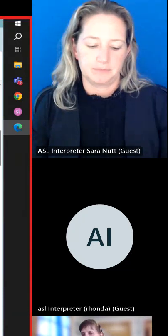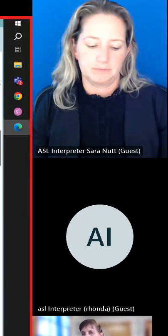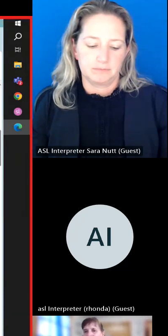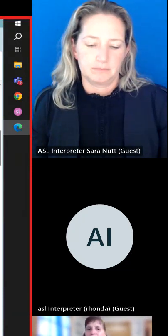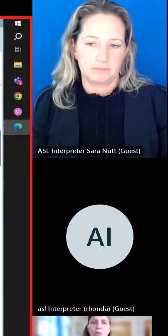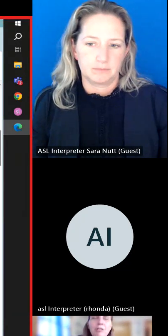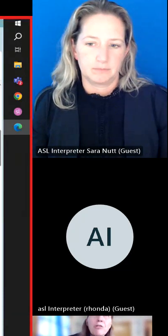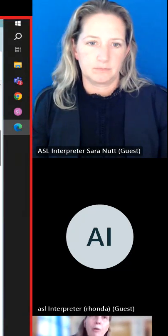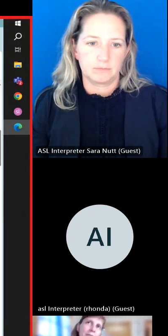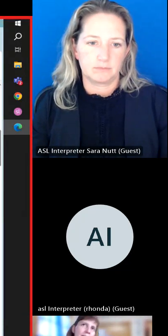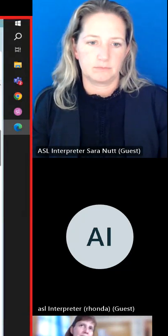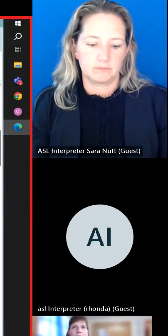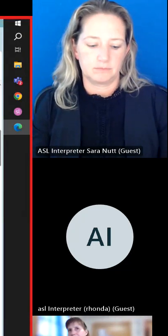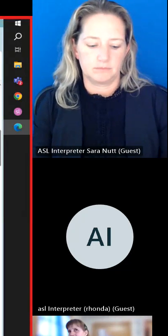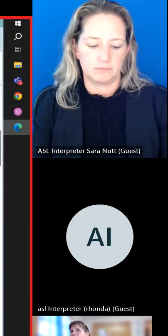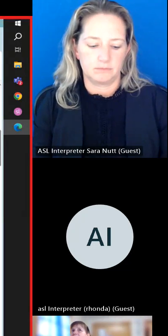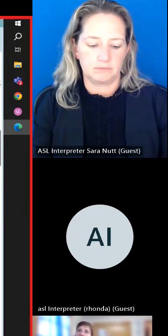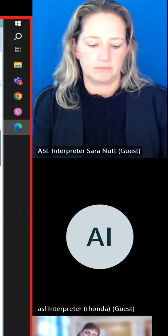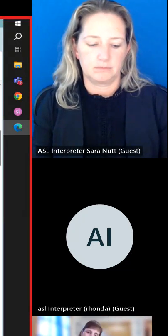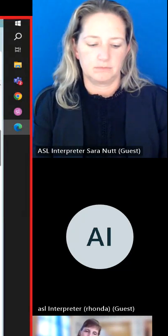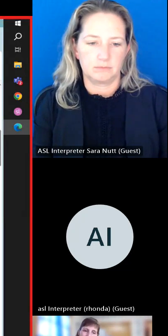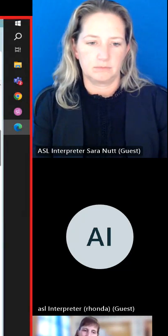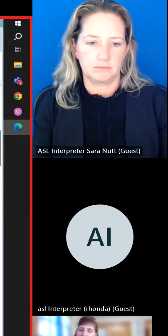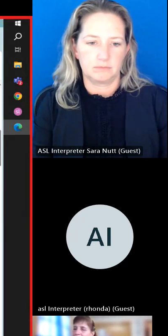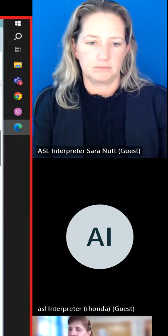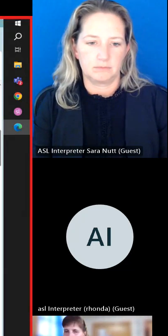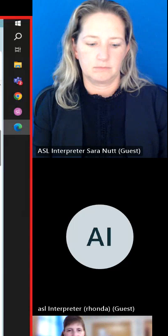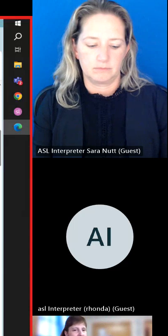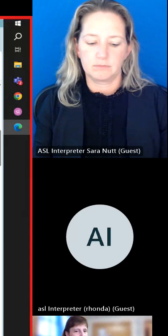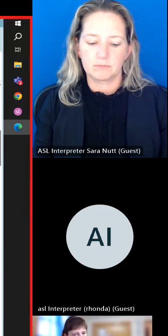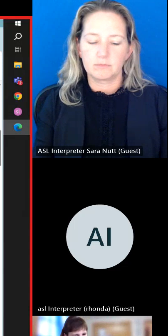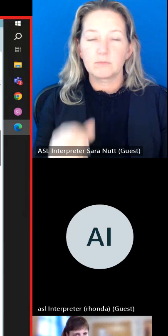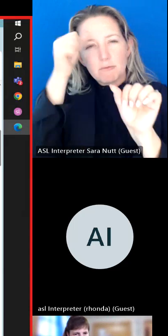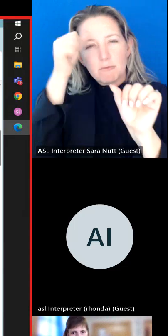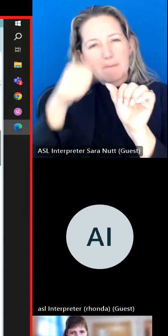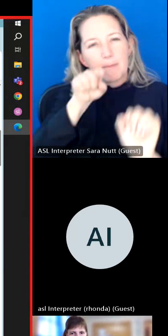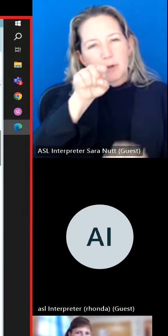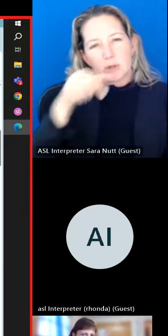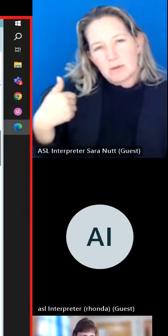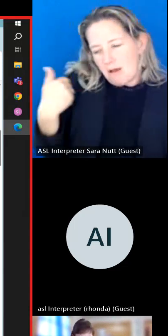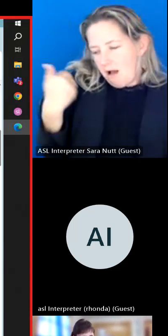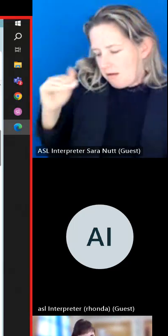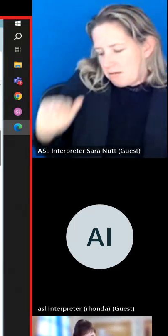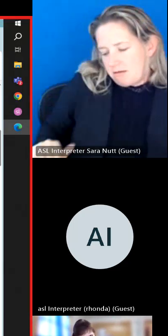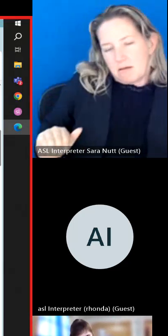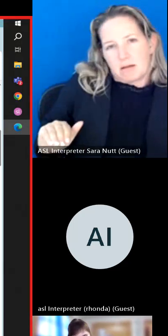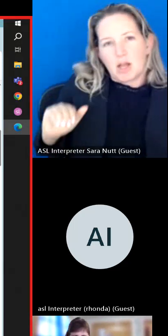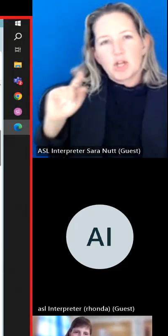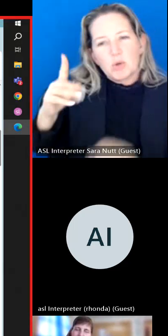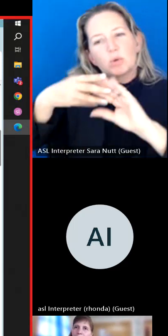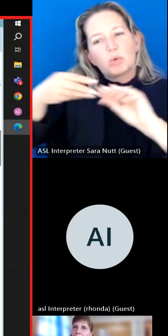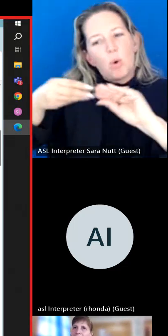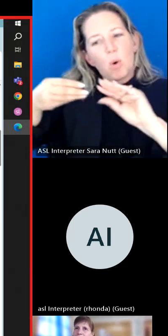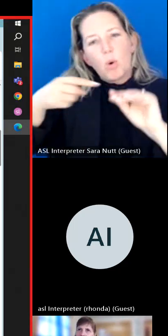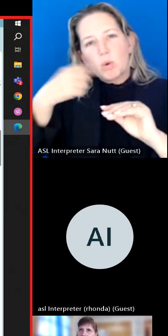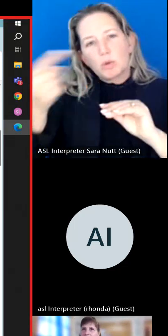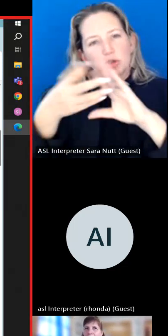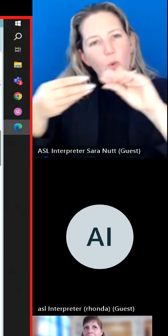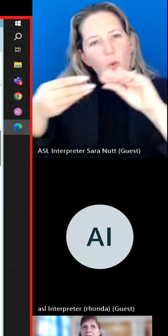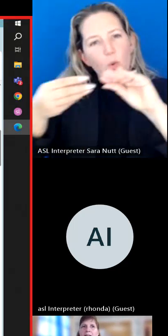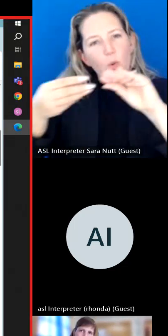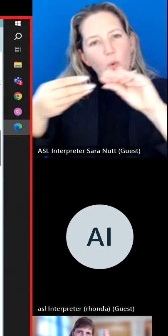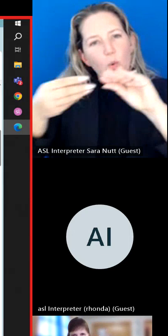So think about how you told stories when you were a kid. How did you see it? You probably made a lot of little cartoon